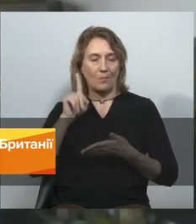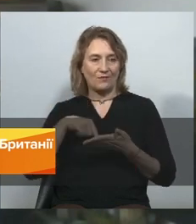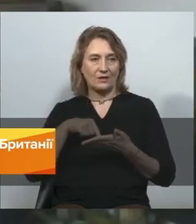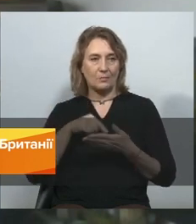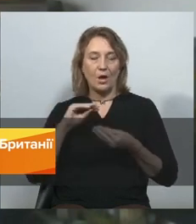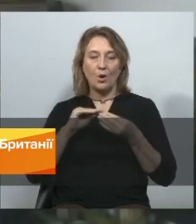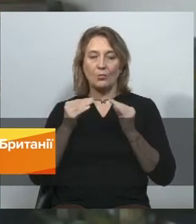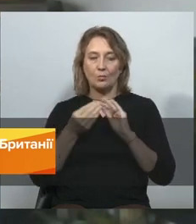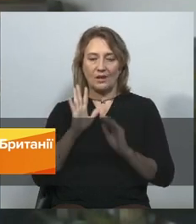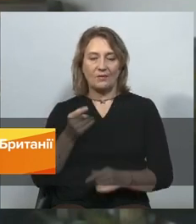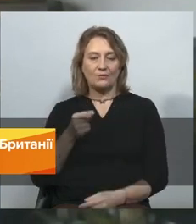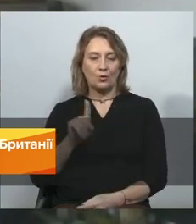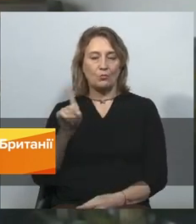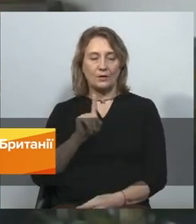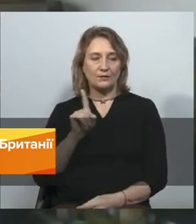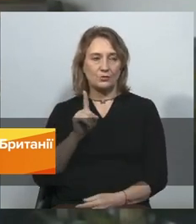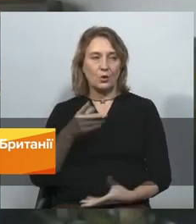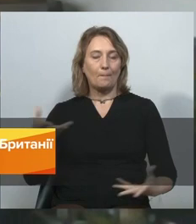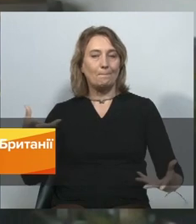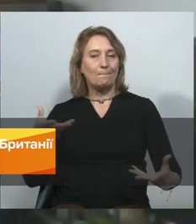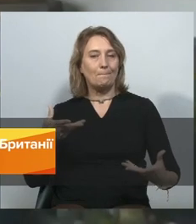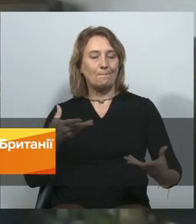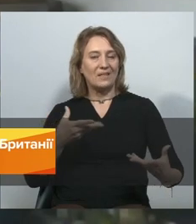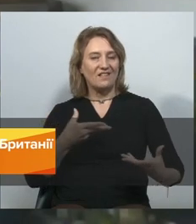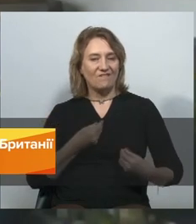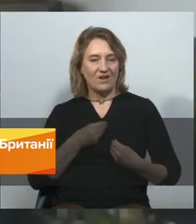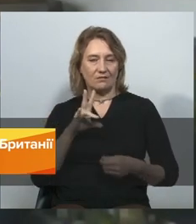It can affect us politically with partisanship. It can affect us